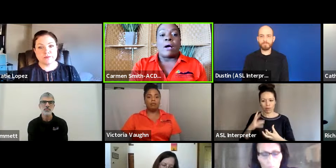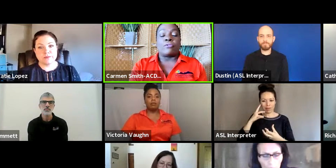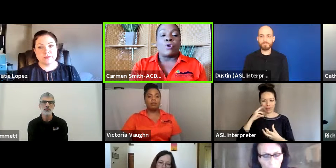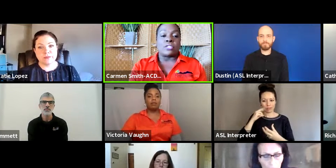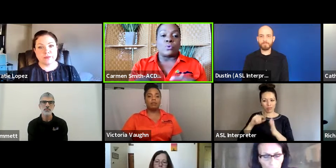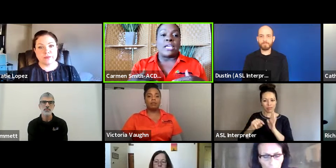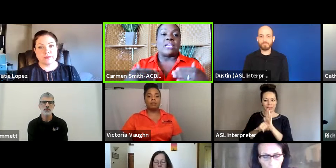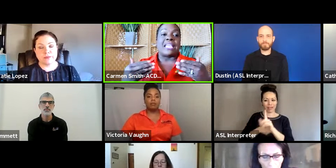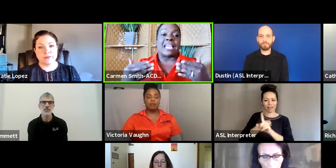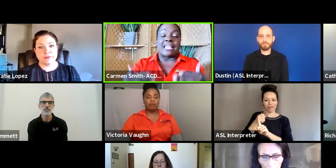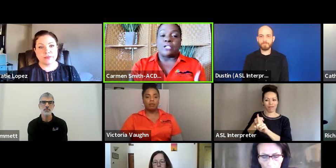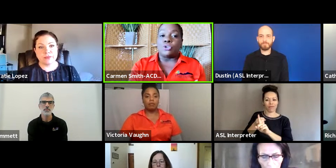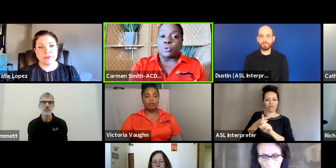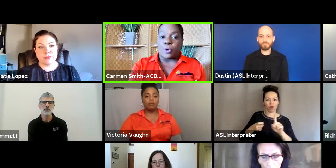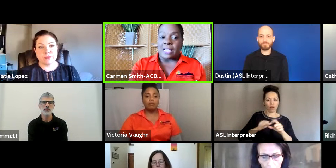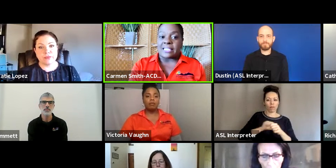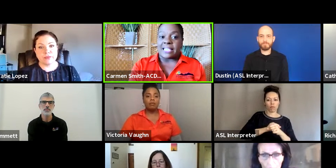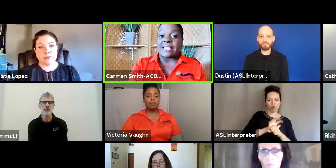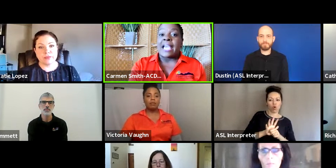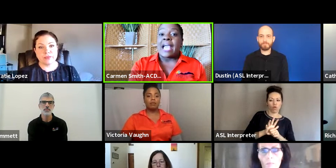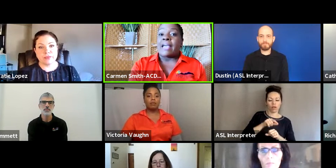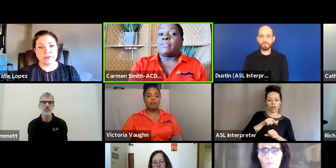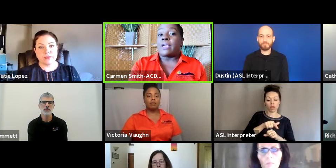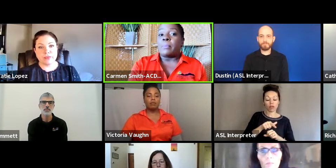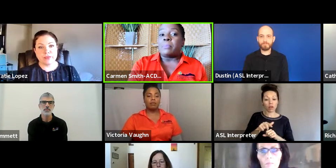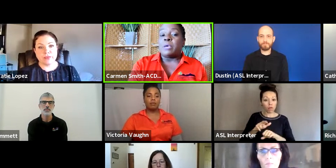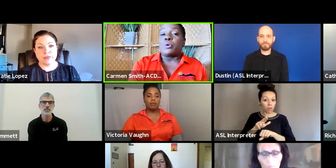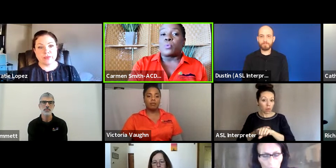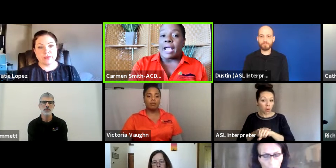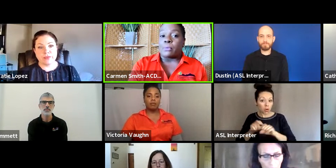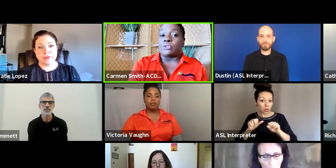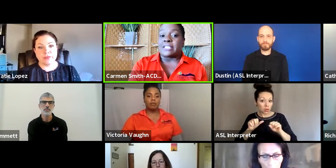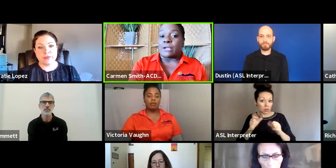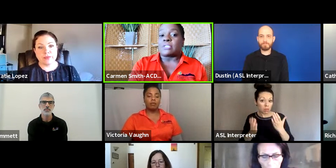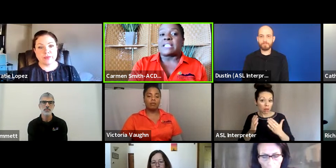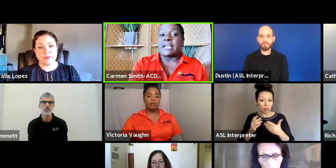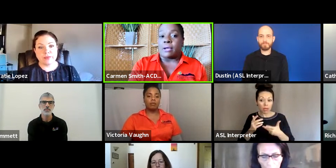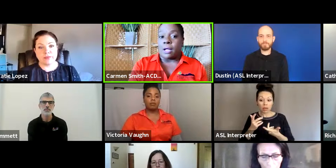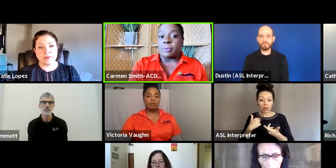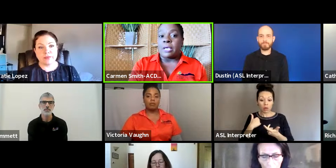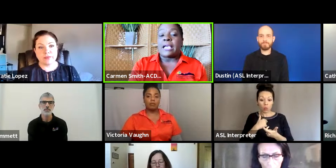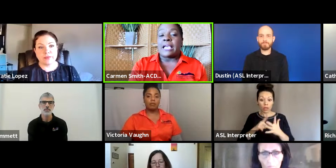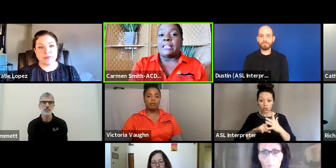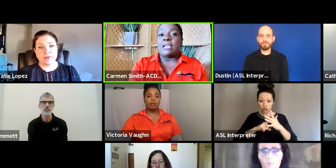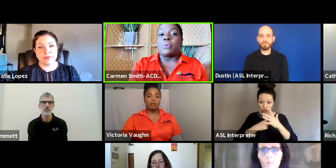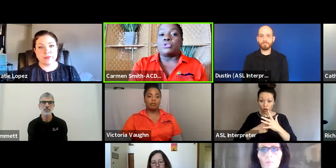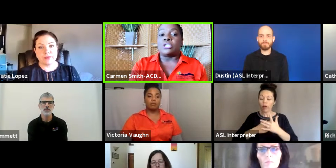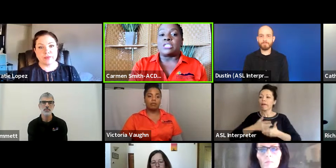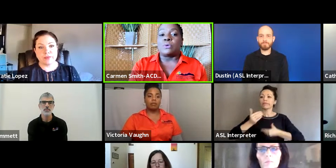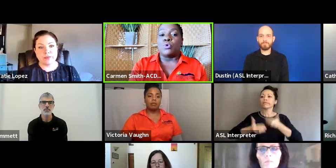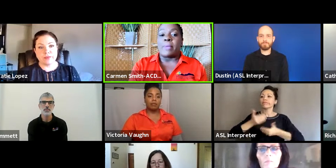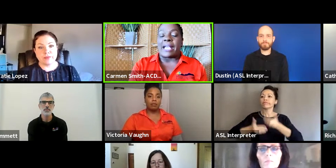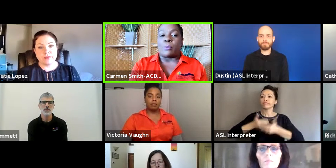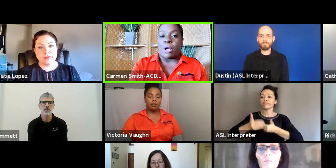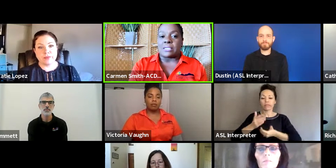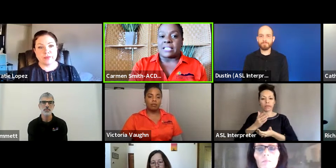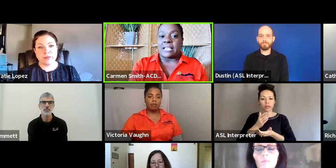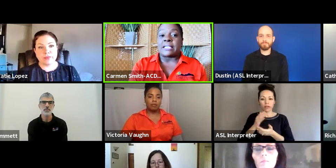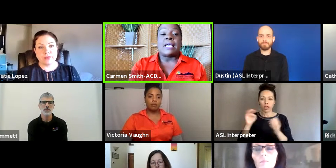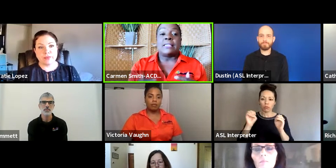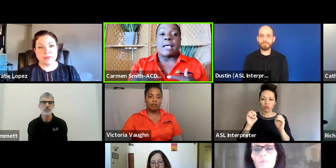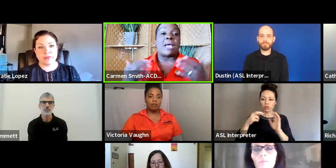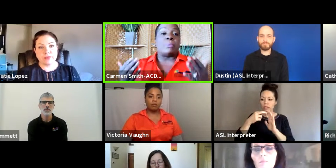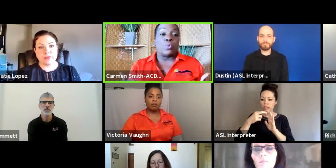COVID-19. Now, of course, we could get into the process, and there may be parameters that are set up in the emergency